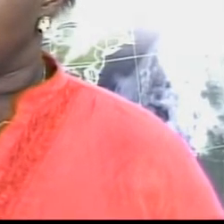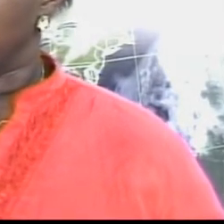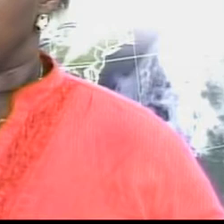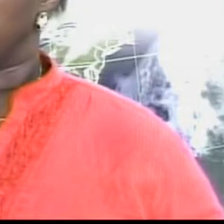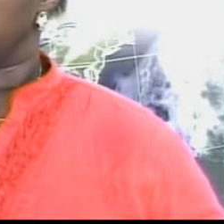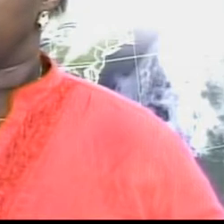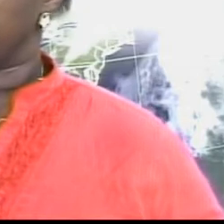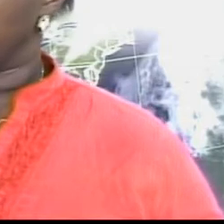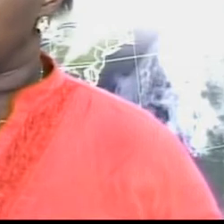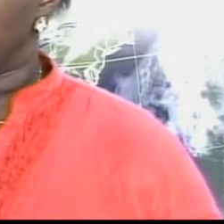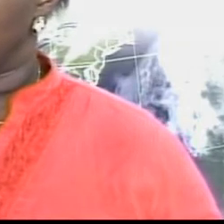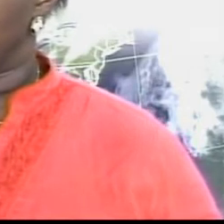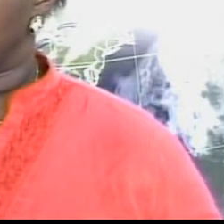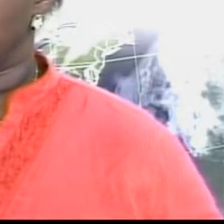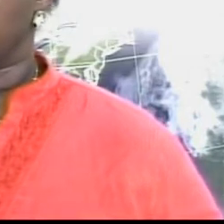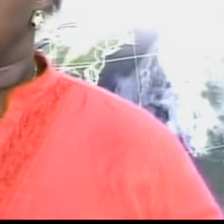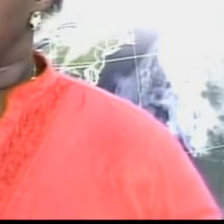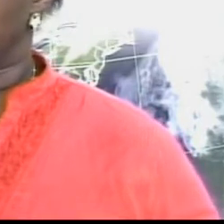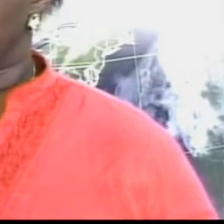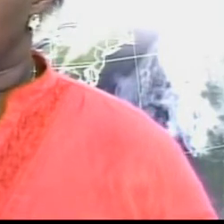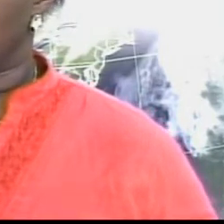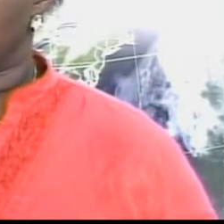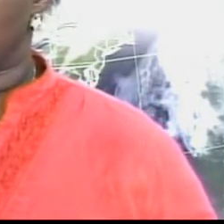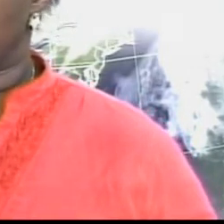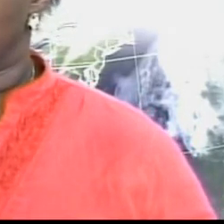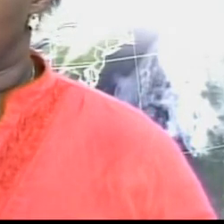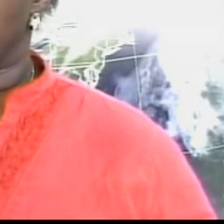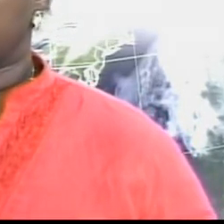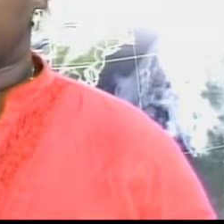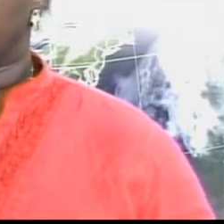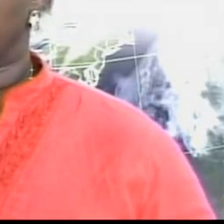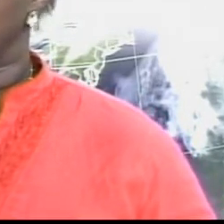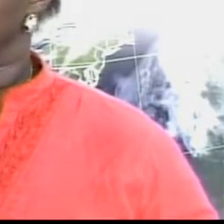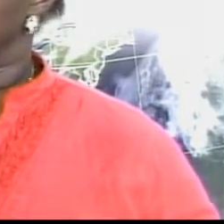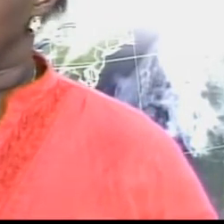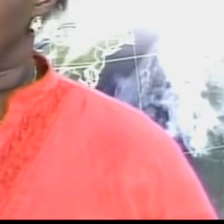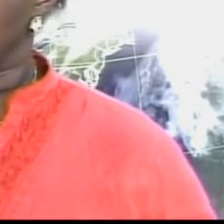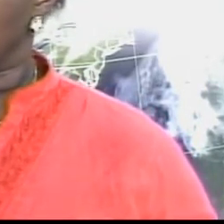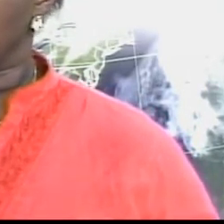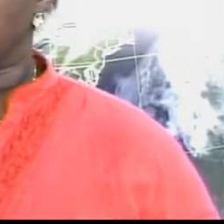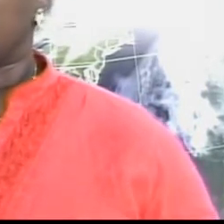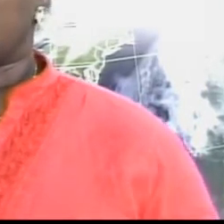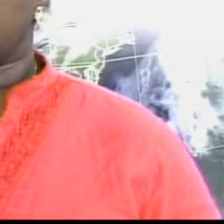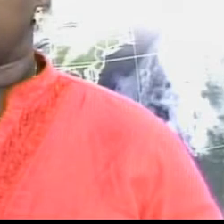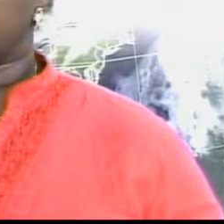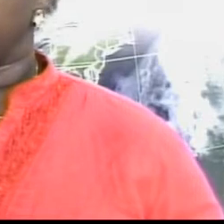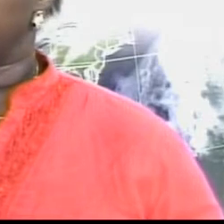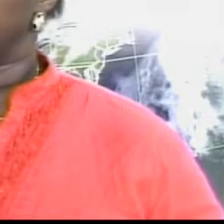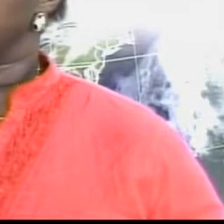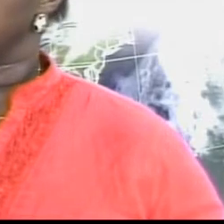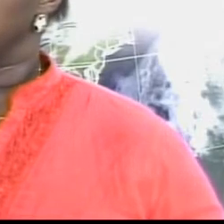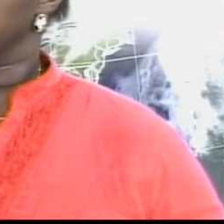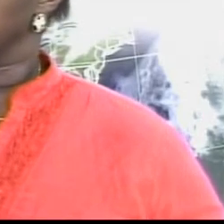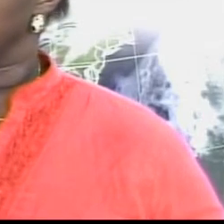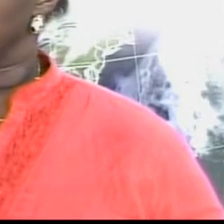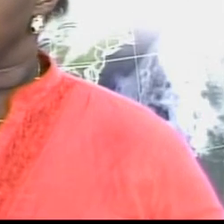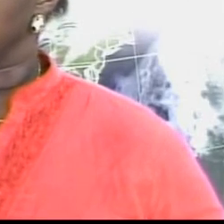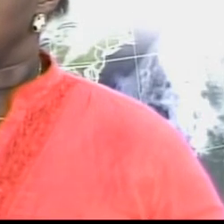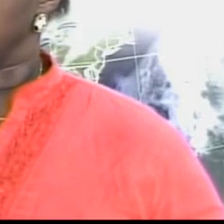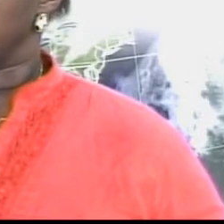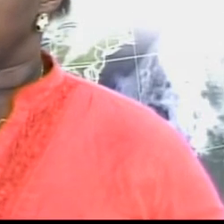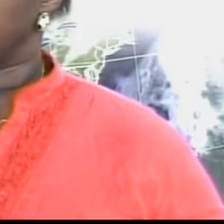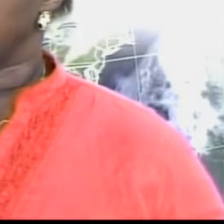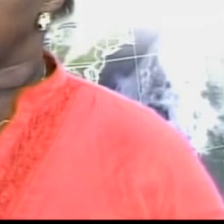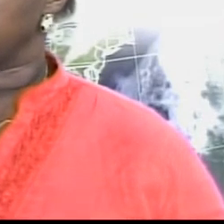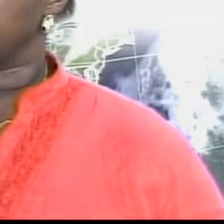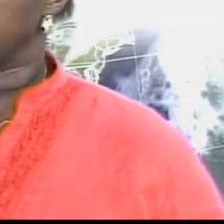drought, vegetation usage, brush fires across the world. We already do that, and that information again can help us